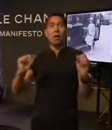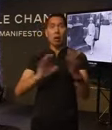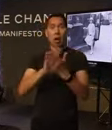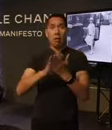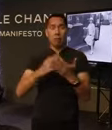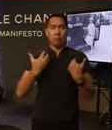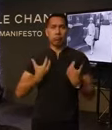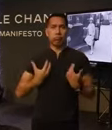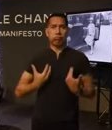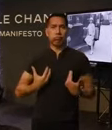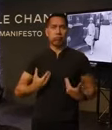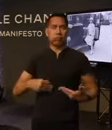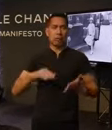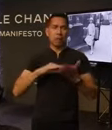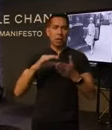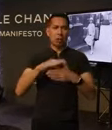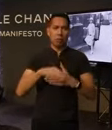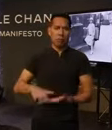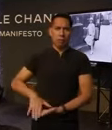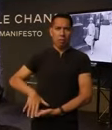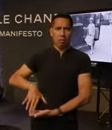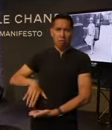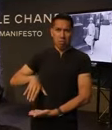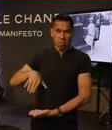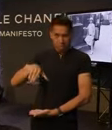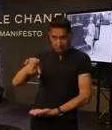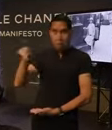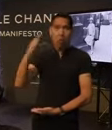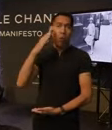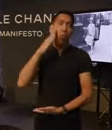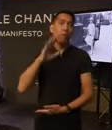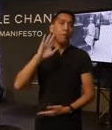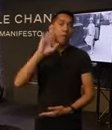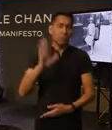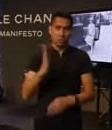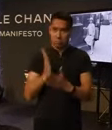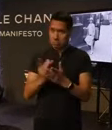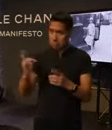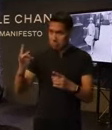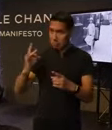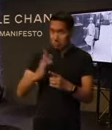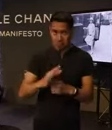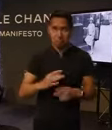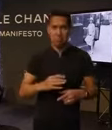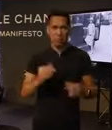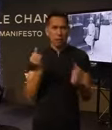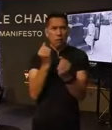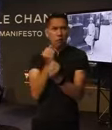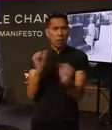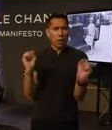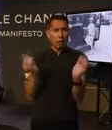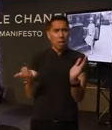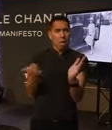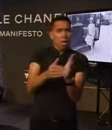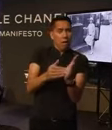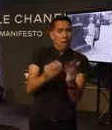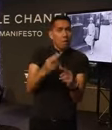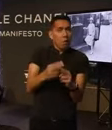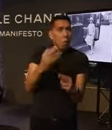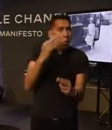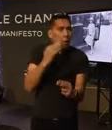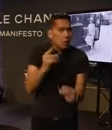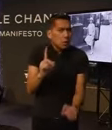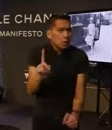millionaire. Chanel's contribution to the history of women's fashion is significant, but what freedom did she bring to women? What